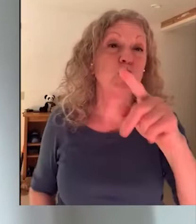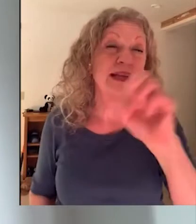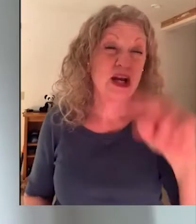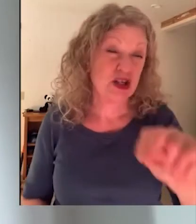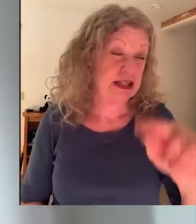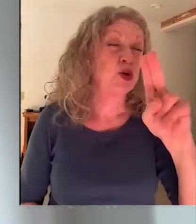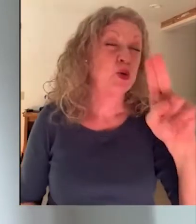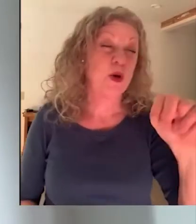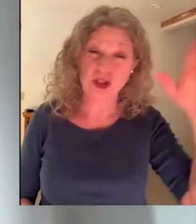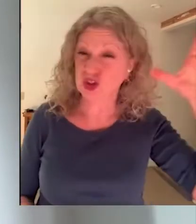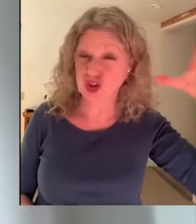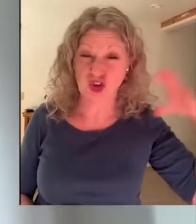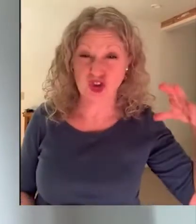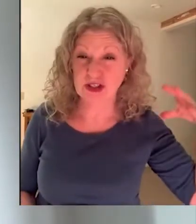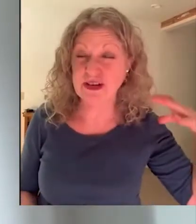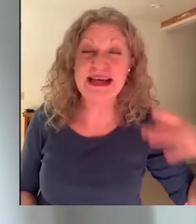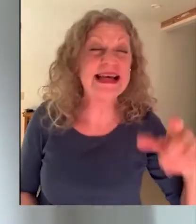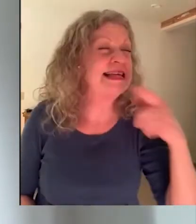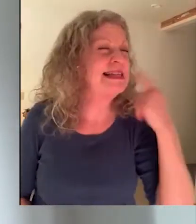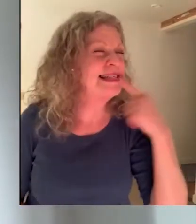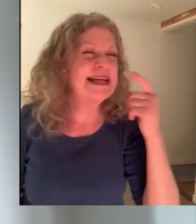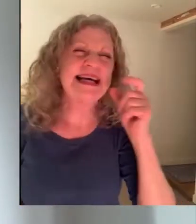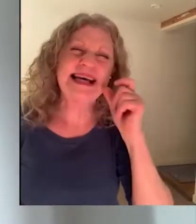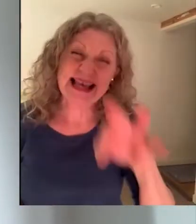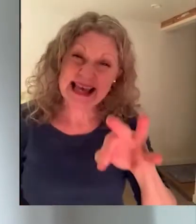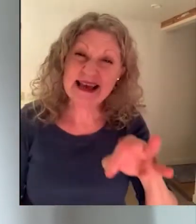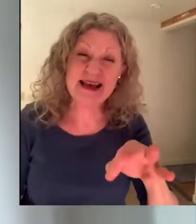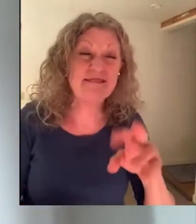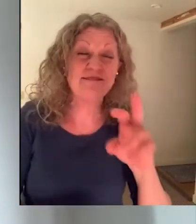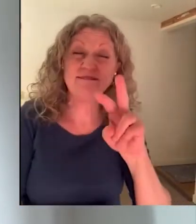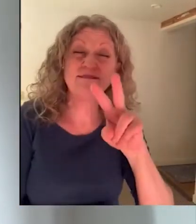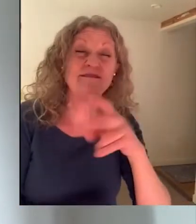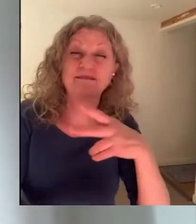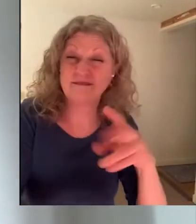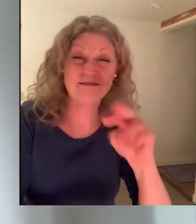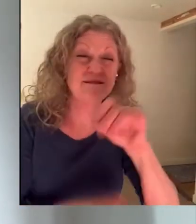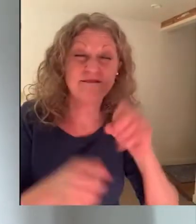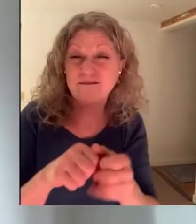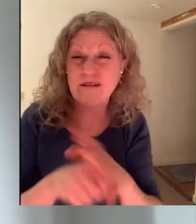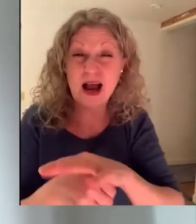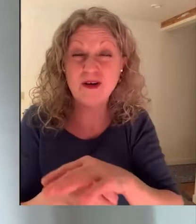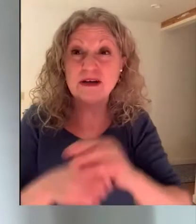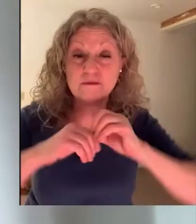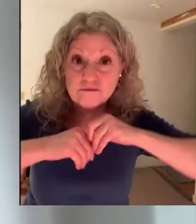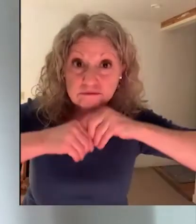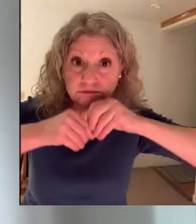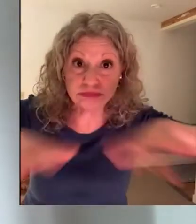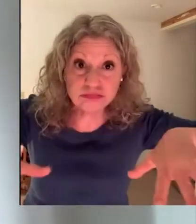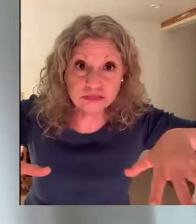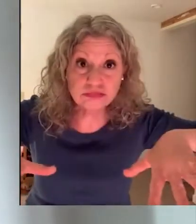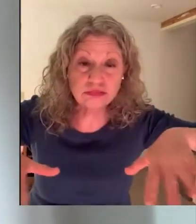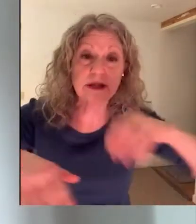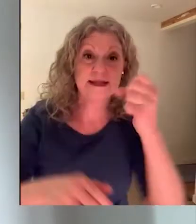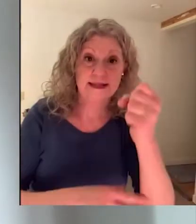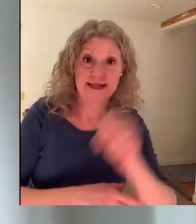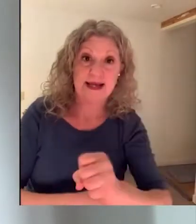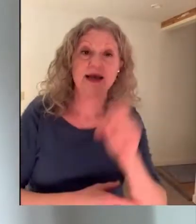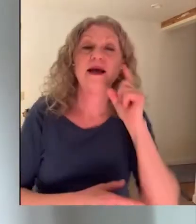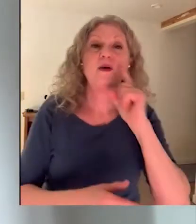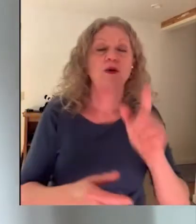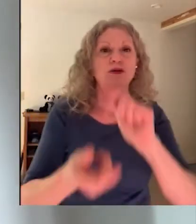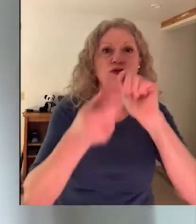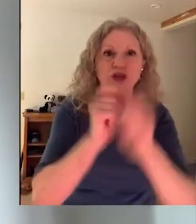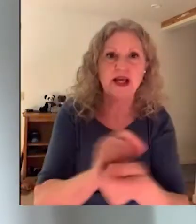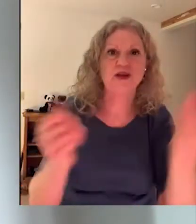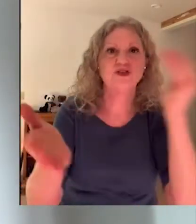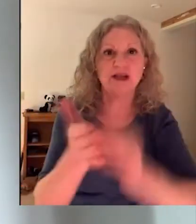is allowed to spread like wildfire in the global south, it will mutate again and again. This